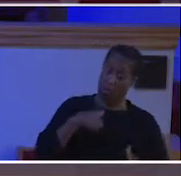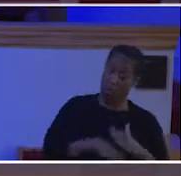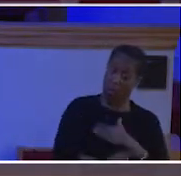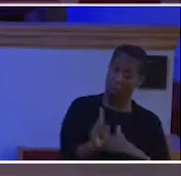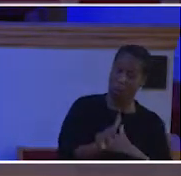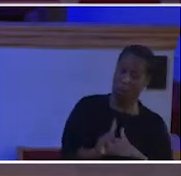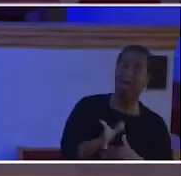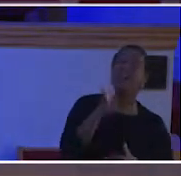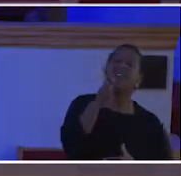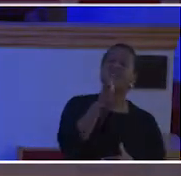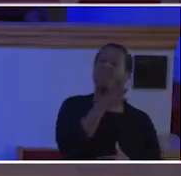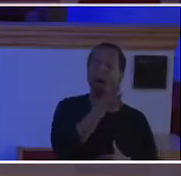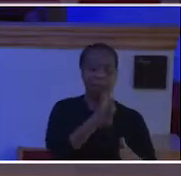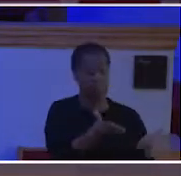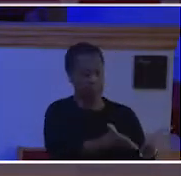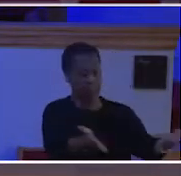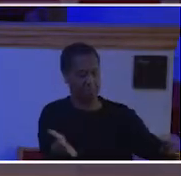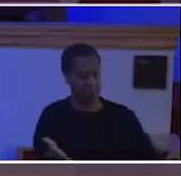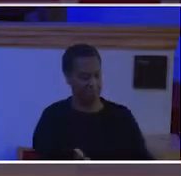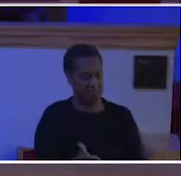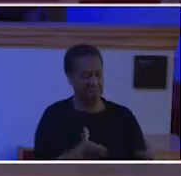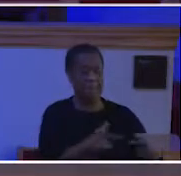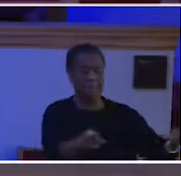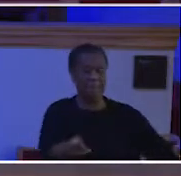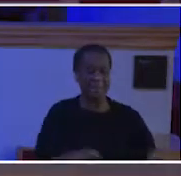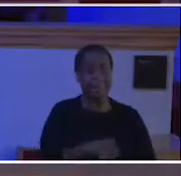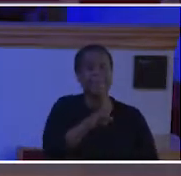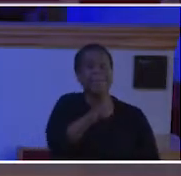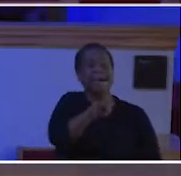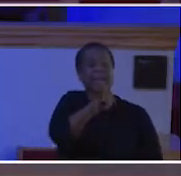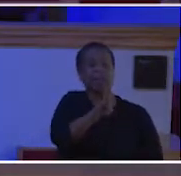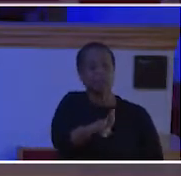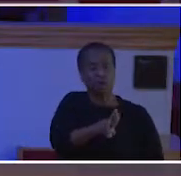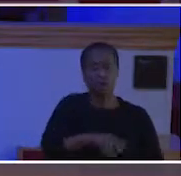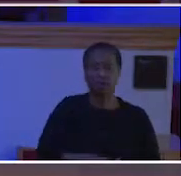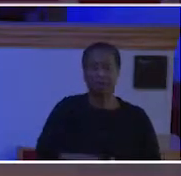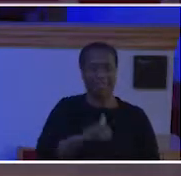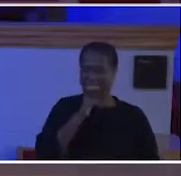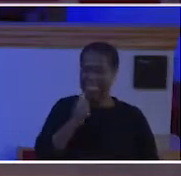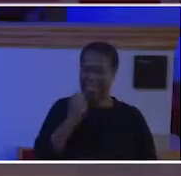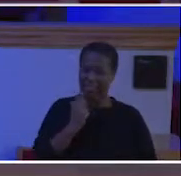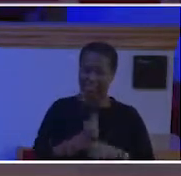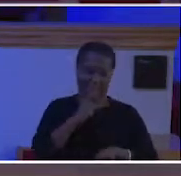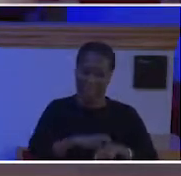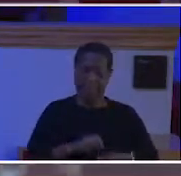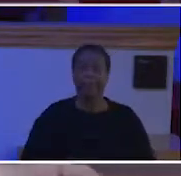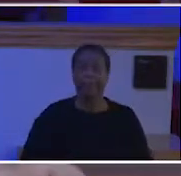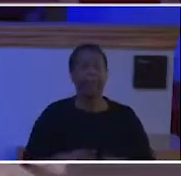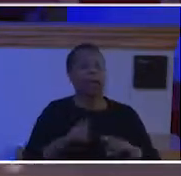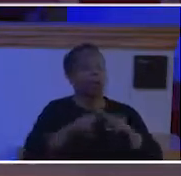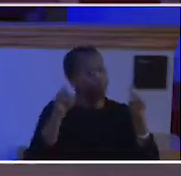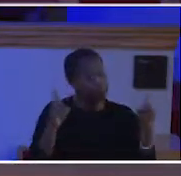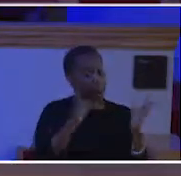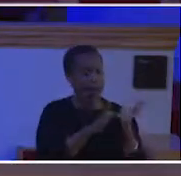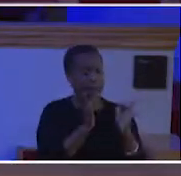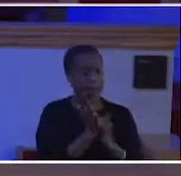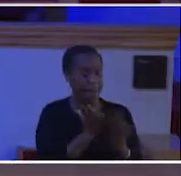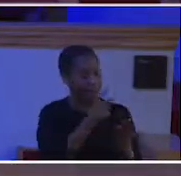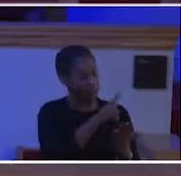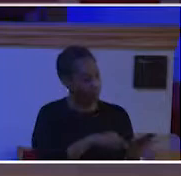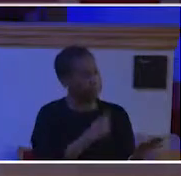just not on the surface the right time. But the Bible